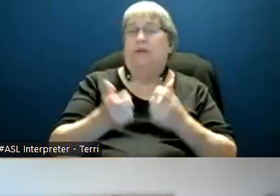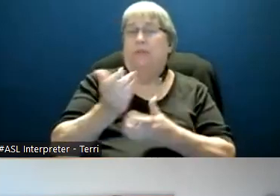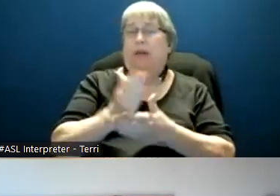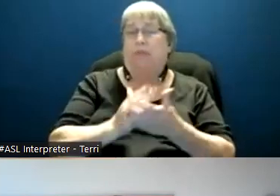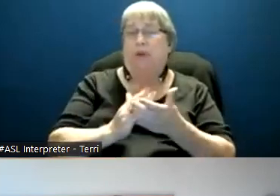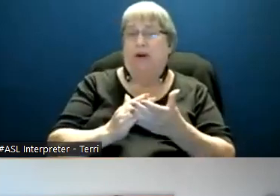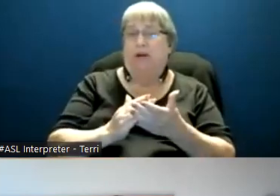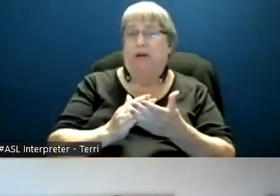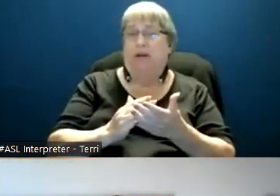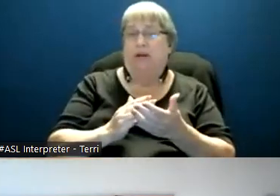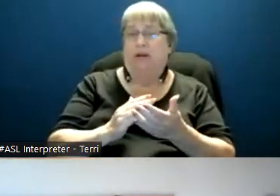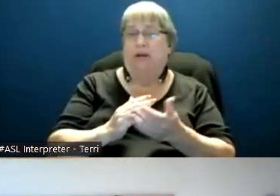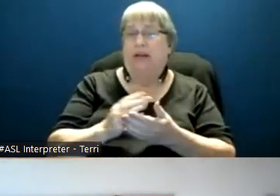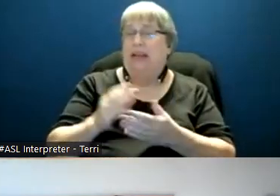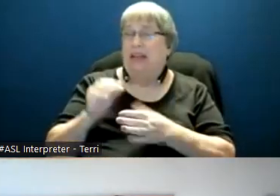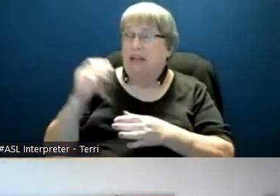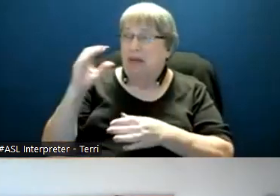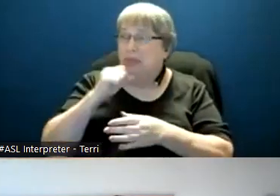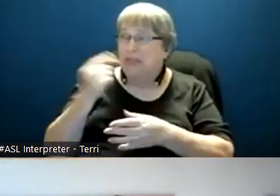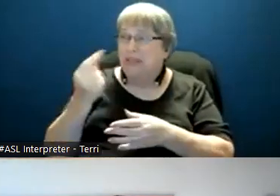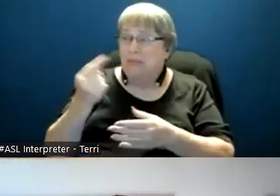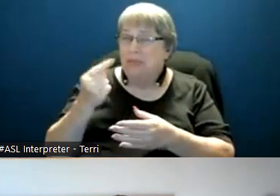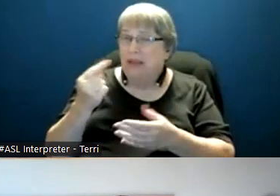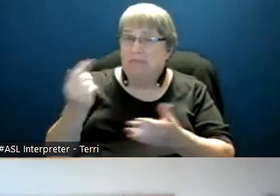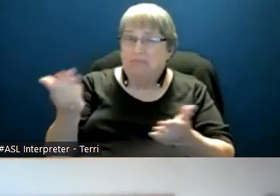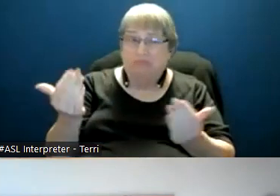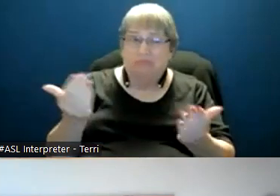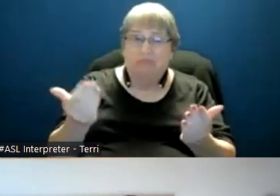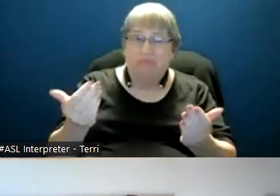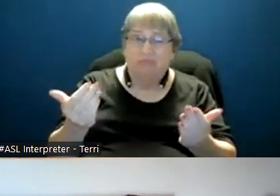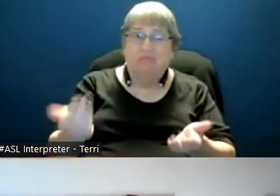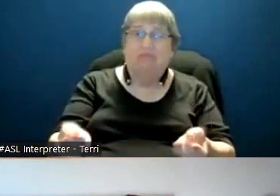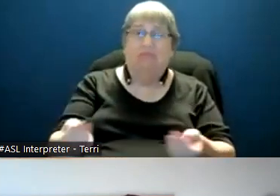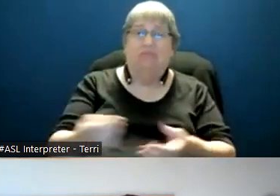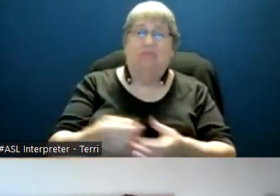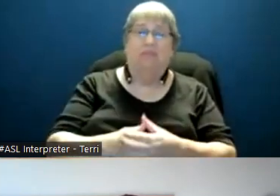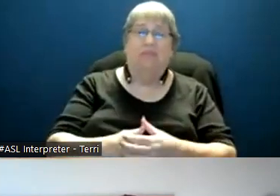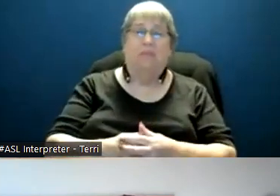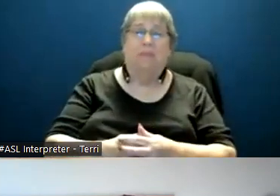group, please jump in if I have missed anything from that.